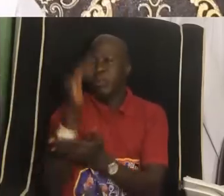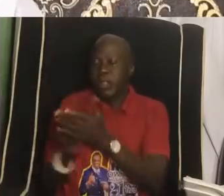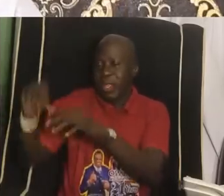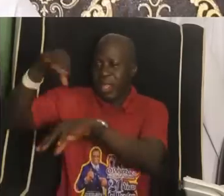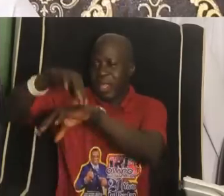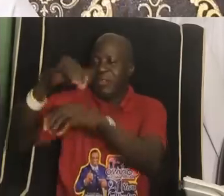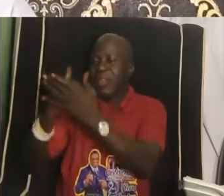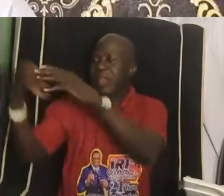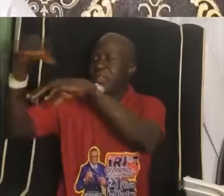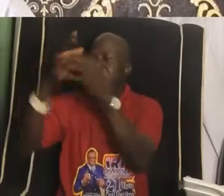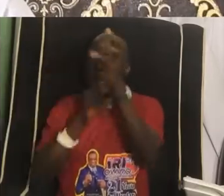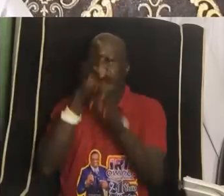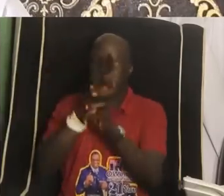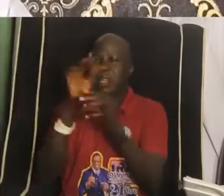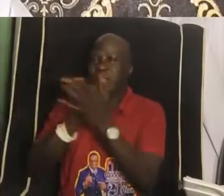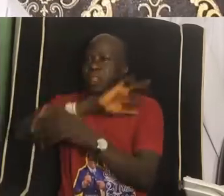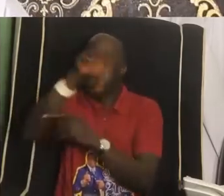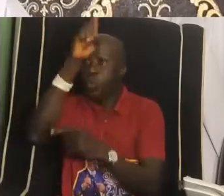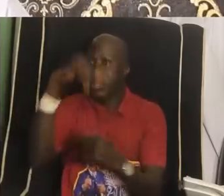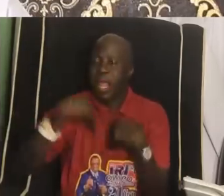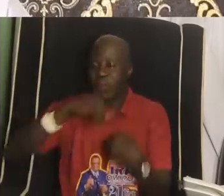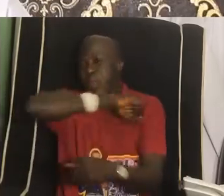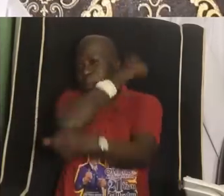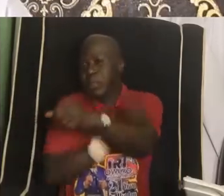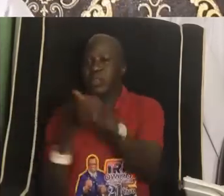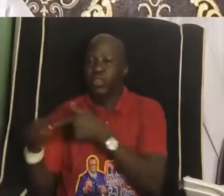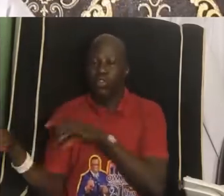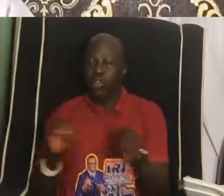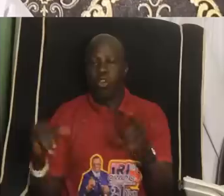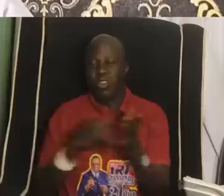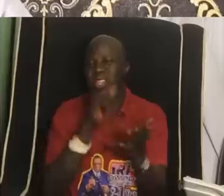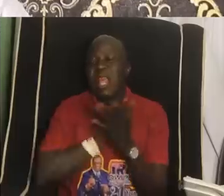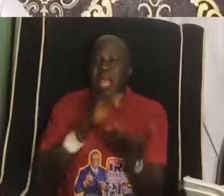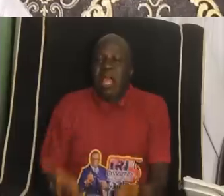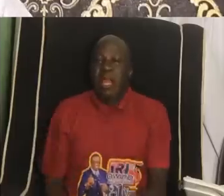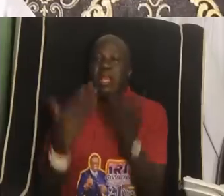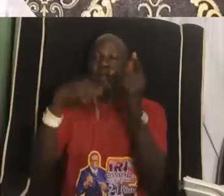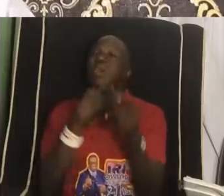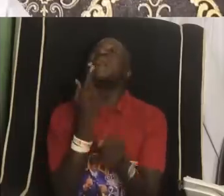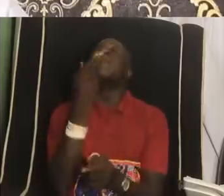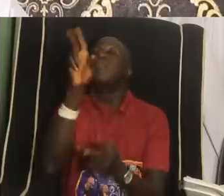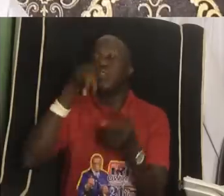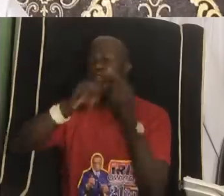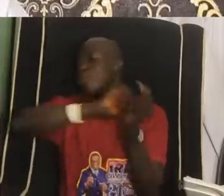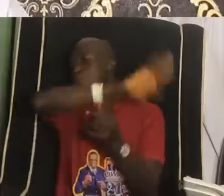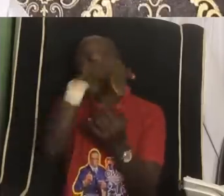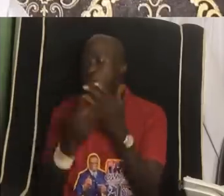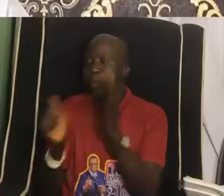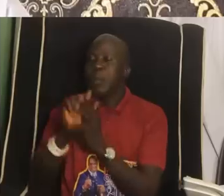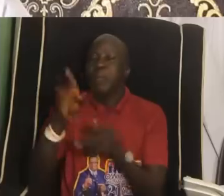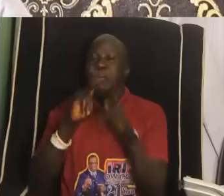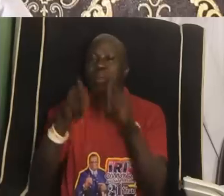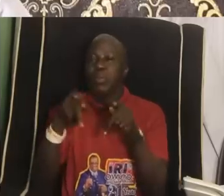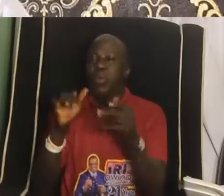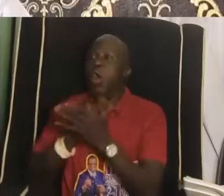Eni to ni pa lati so gbogbo. The one that has might to do all things. Mo gbe omi soke nitori awon eyan fere. My voice because of your